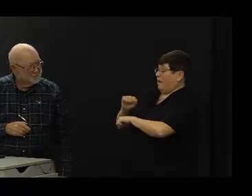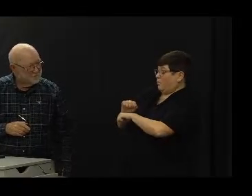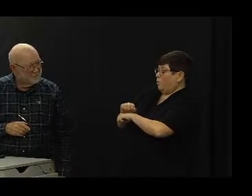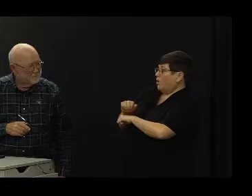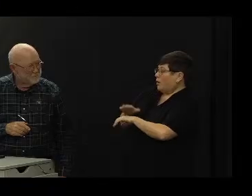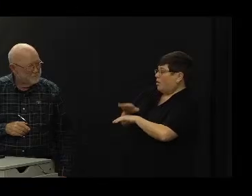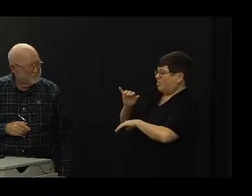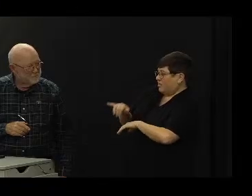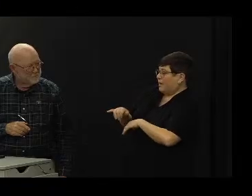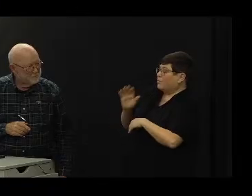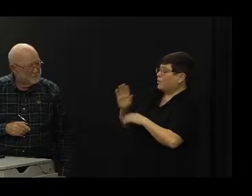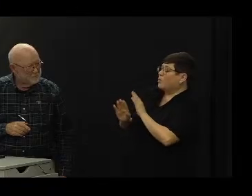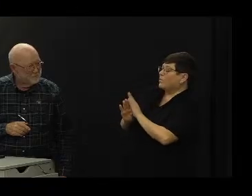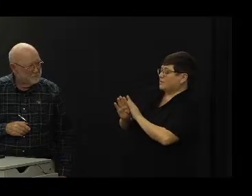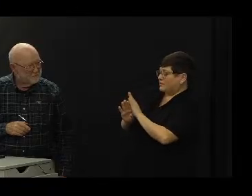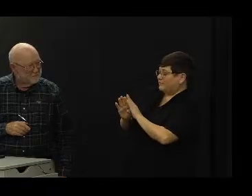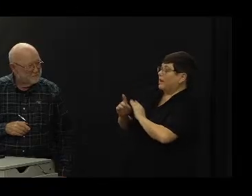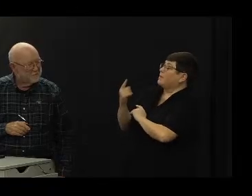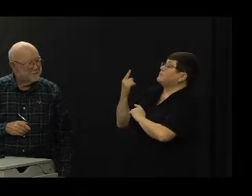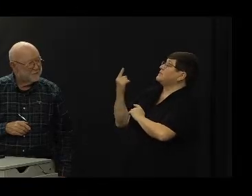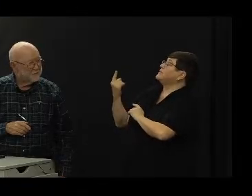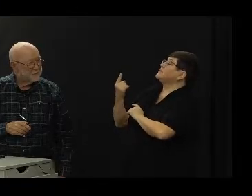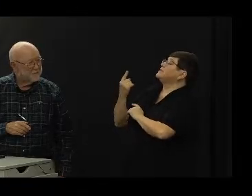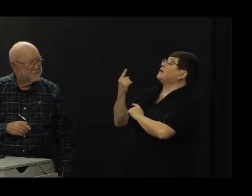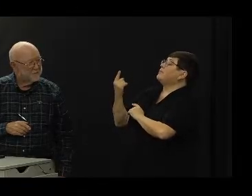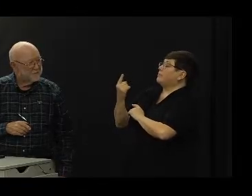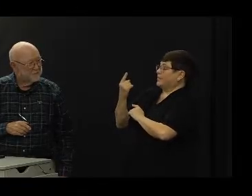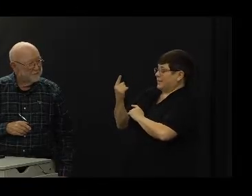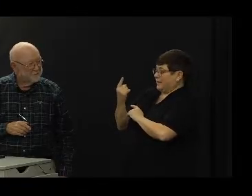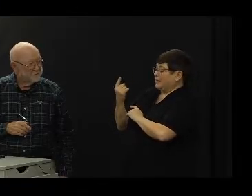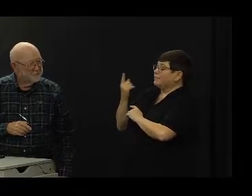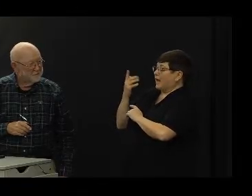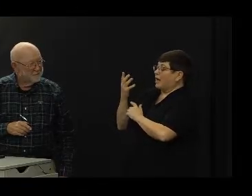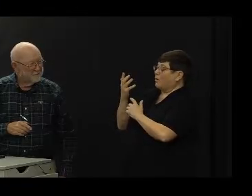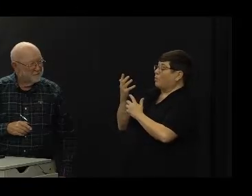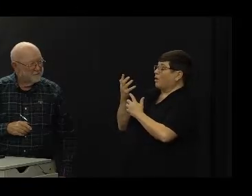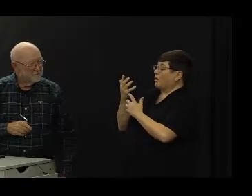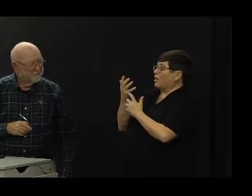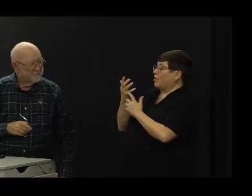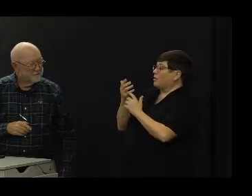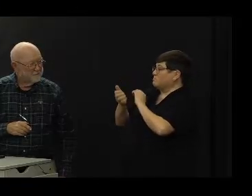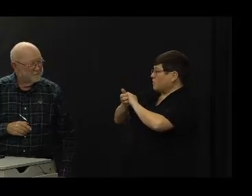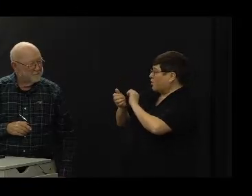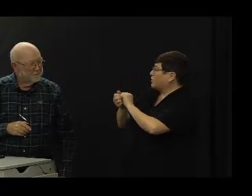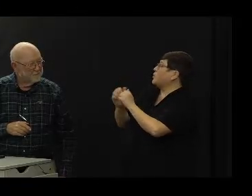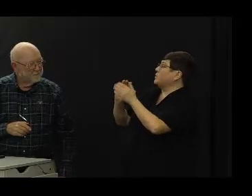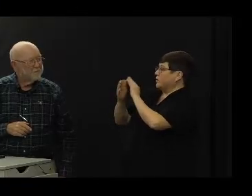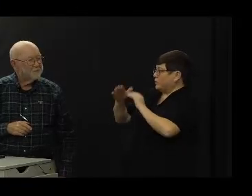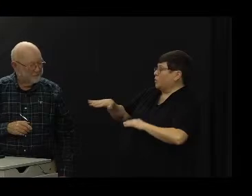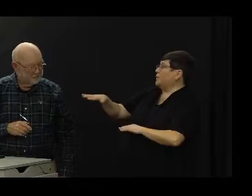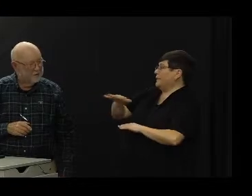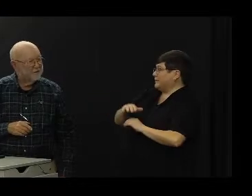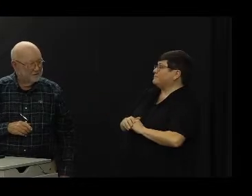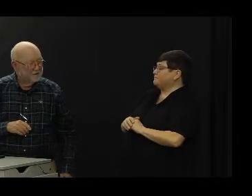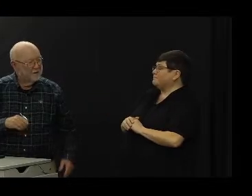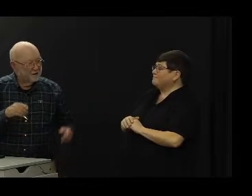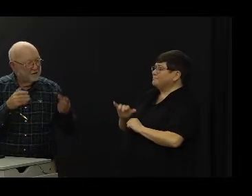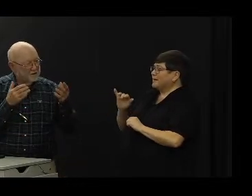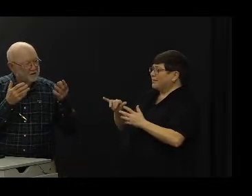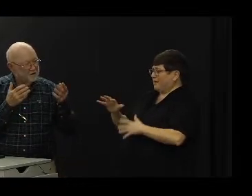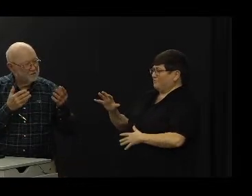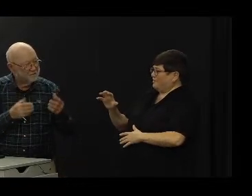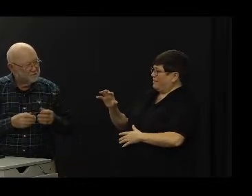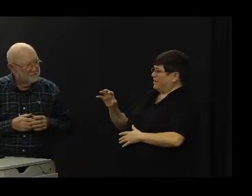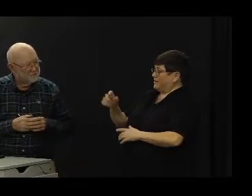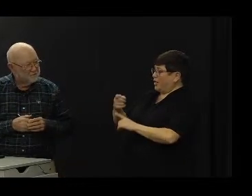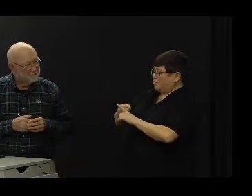that. So something that will work with the community because that comes with a